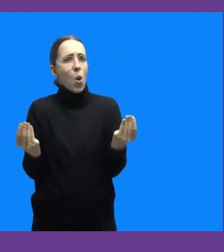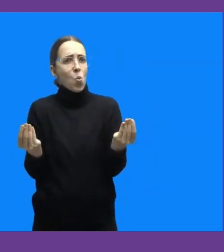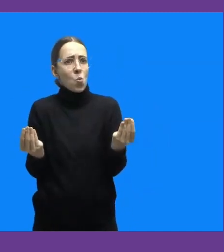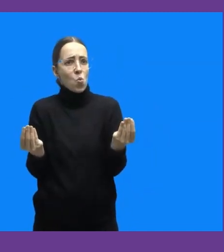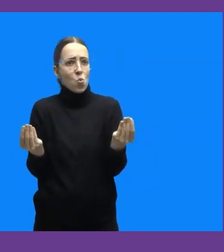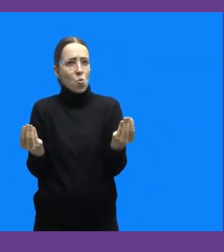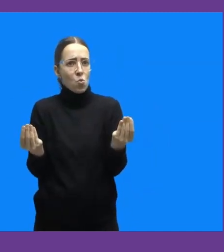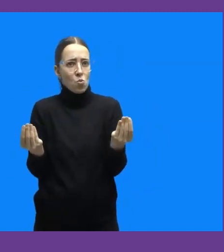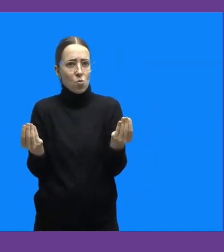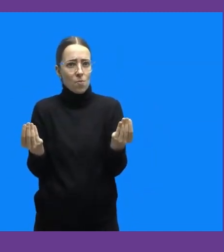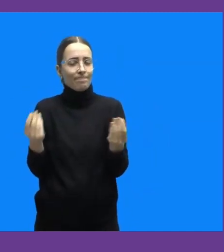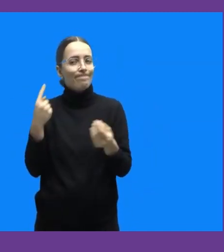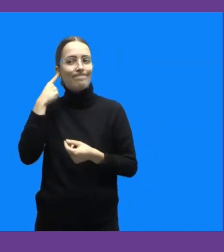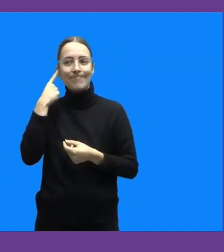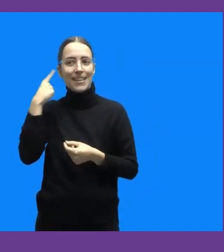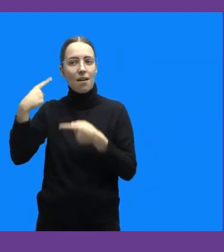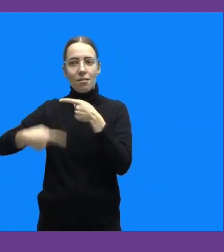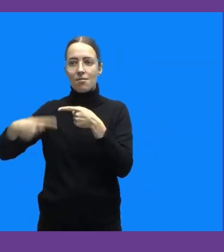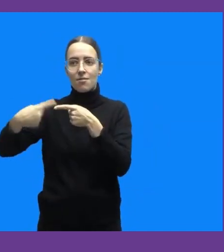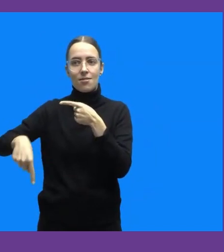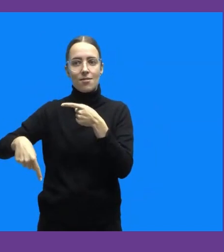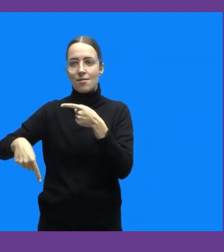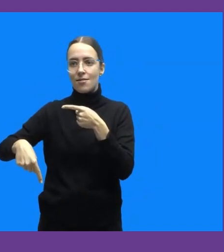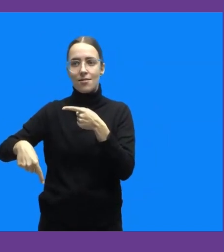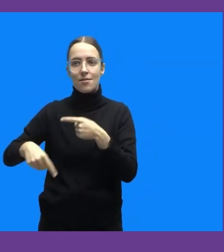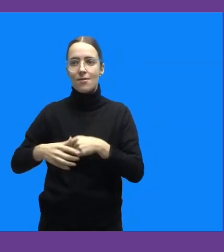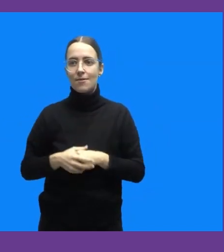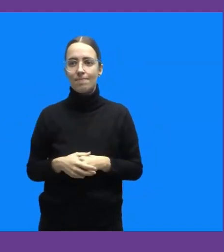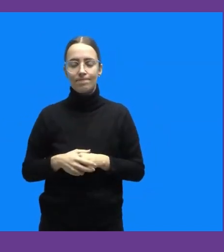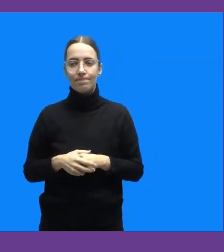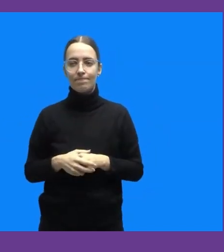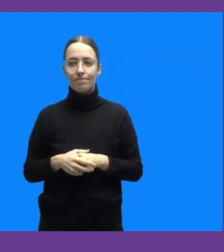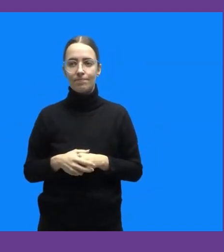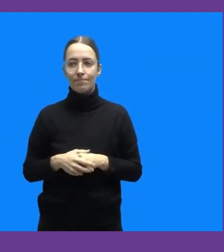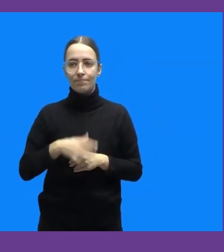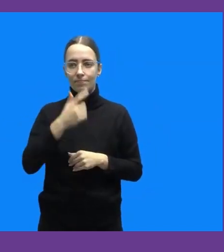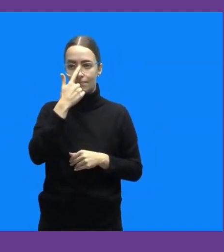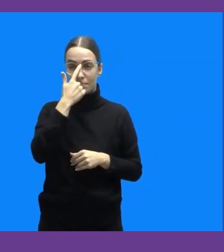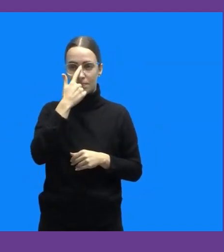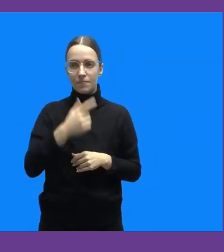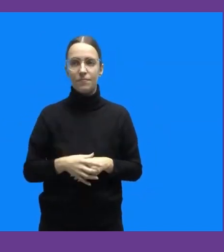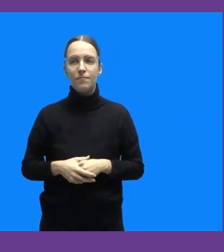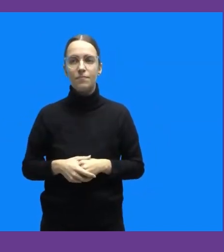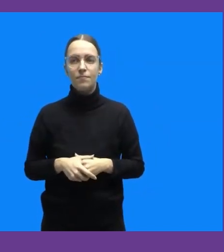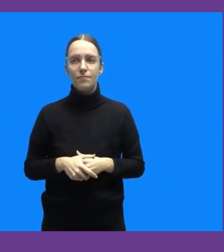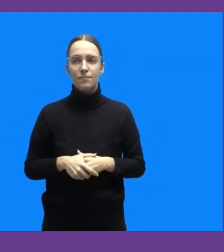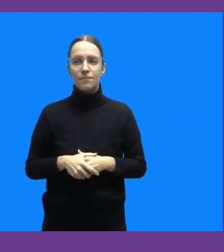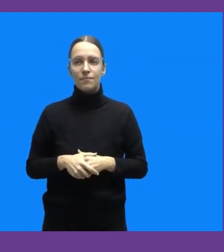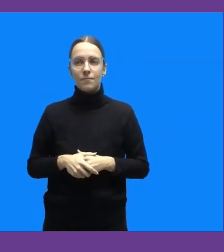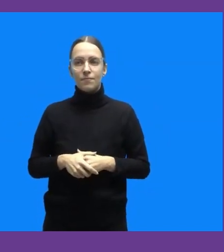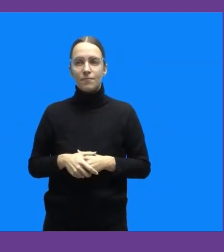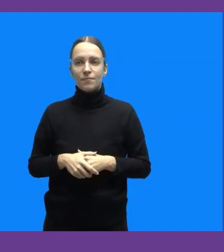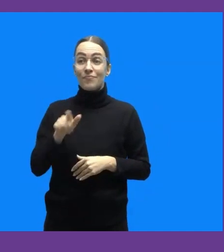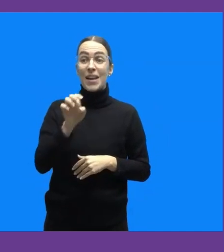again, is a key tool. But the rationale for the European Accessibility Act is to create a